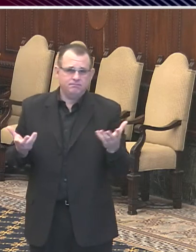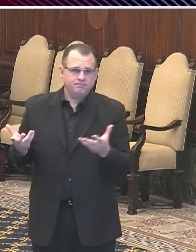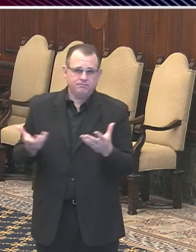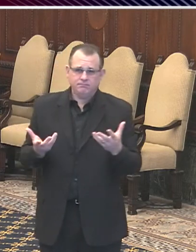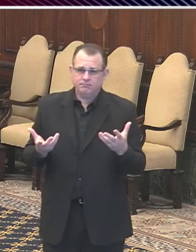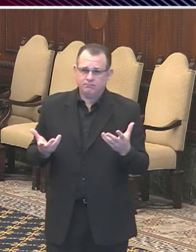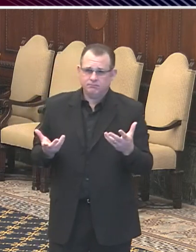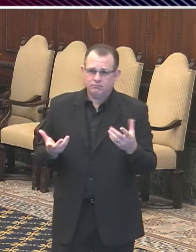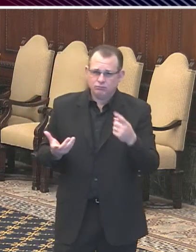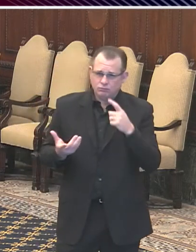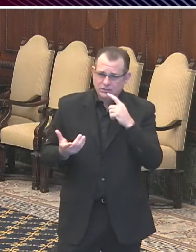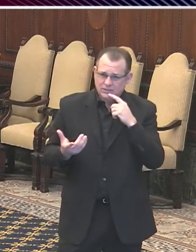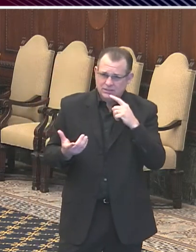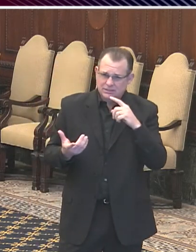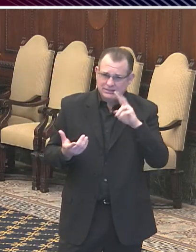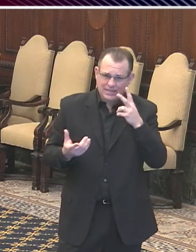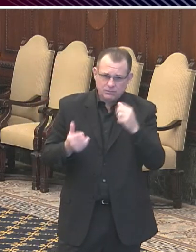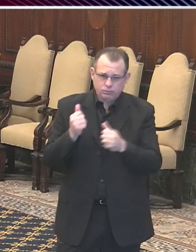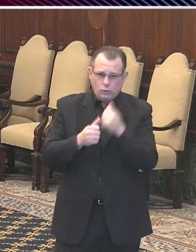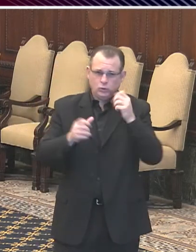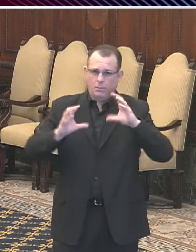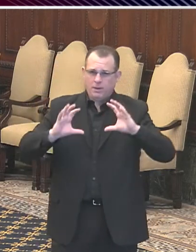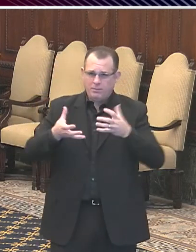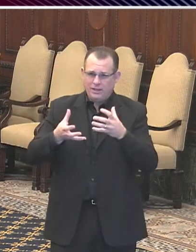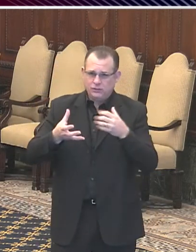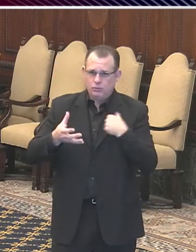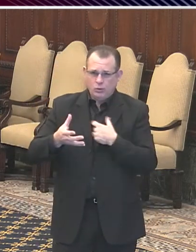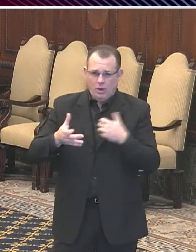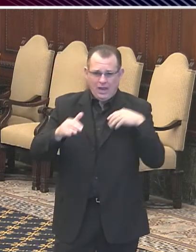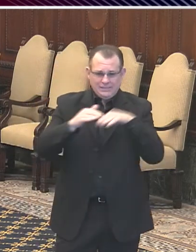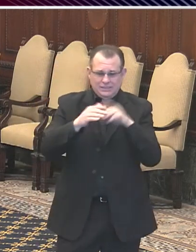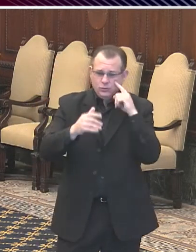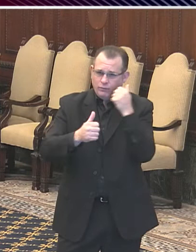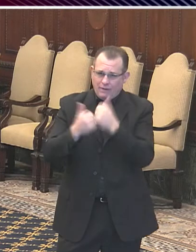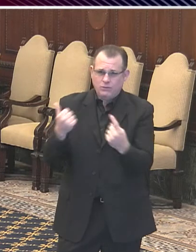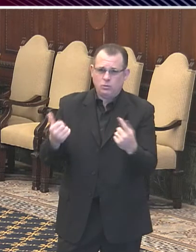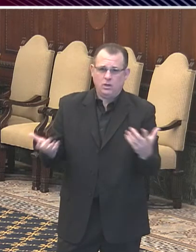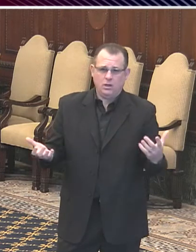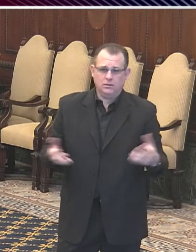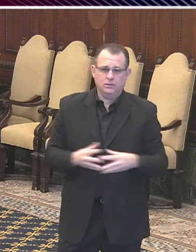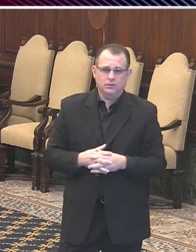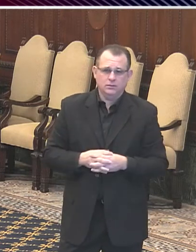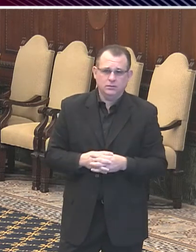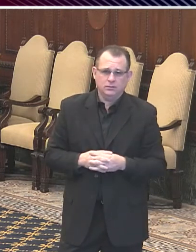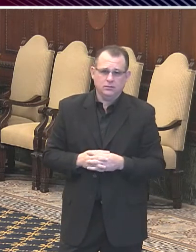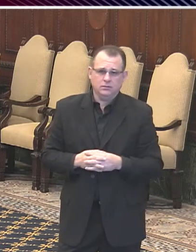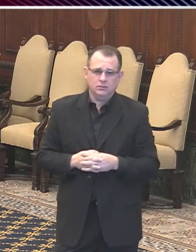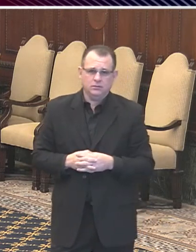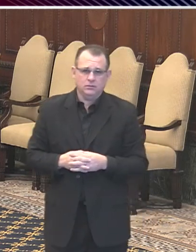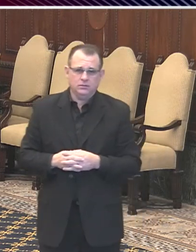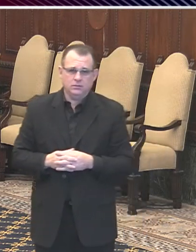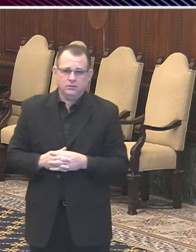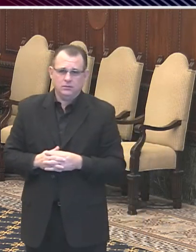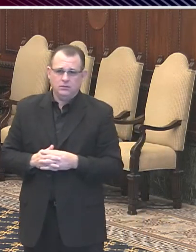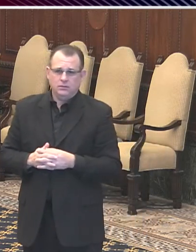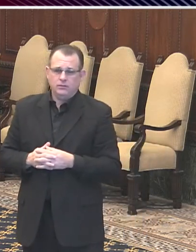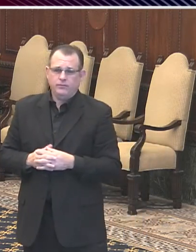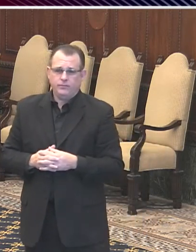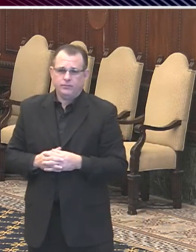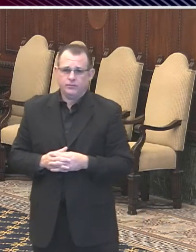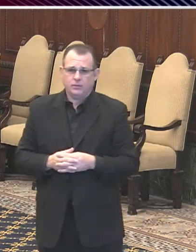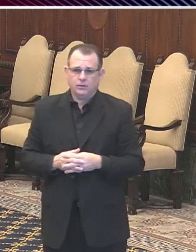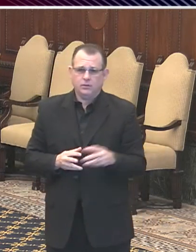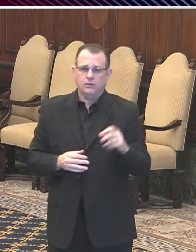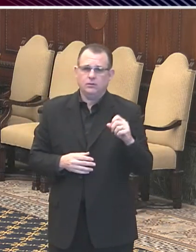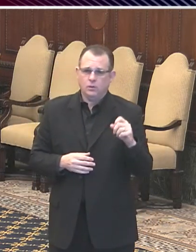in the city. So we want it to be accessible to everybody. Right. Yeah, I think it's from a Drexel researcher, but okay.